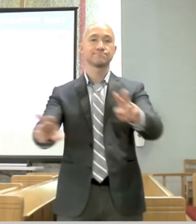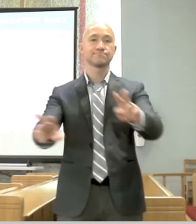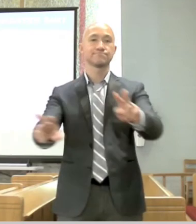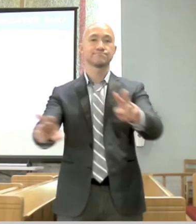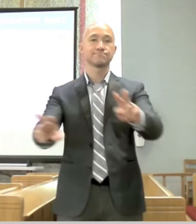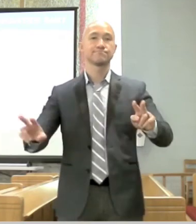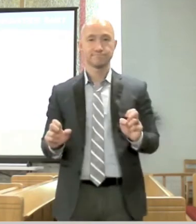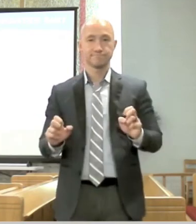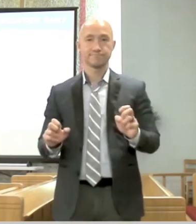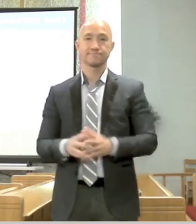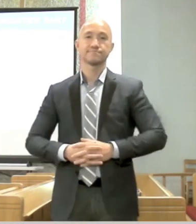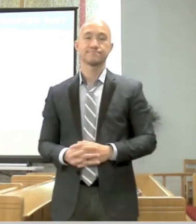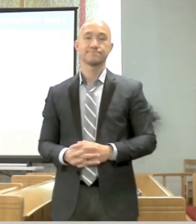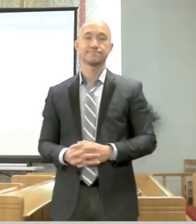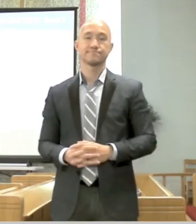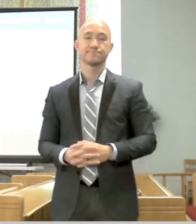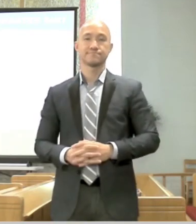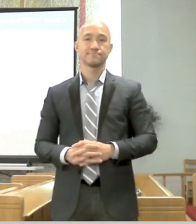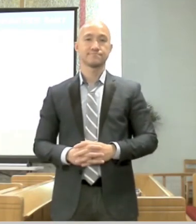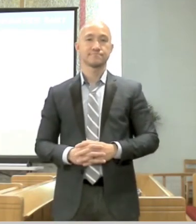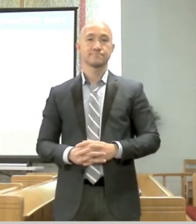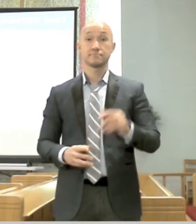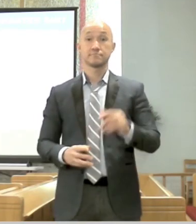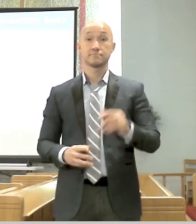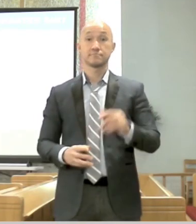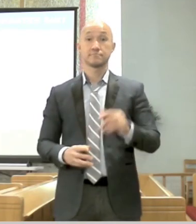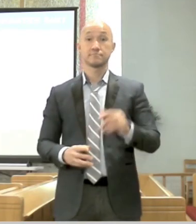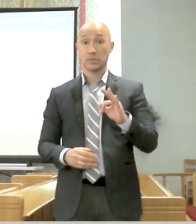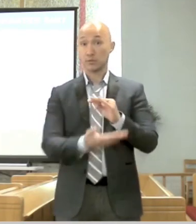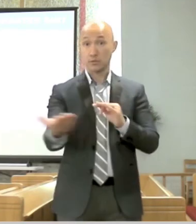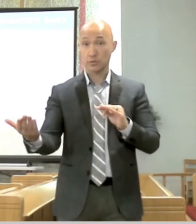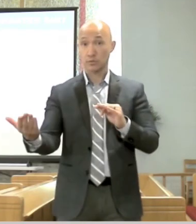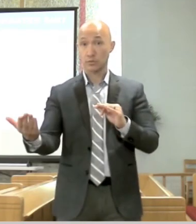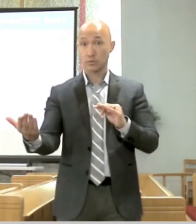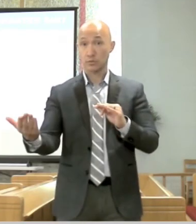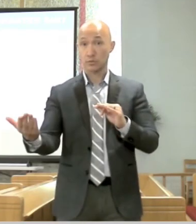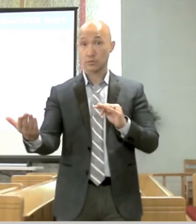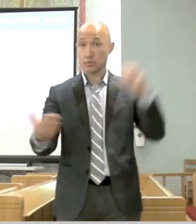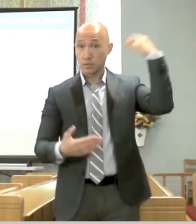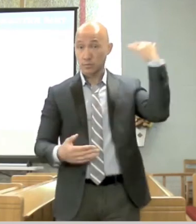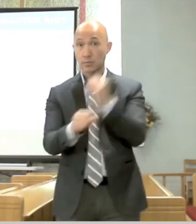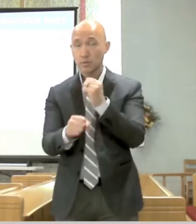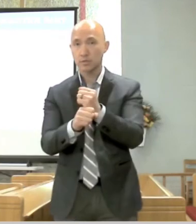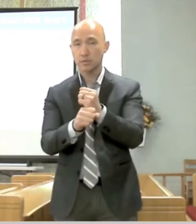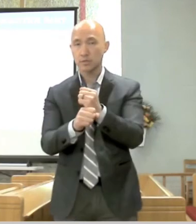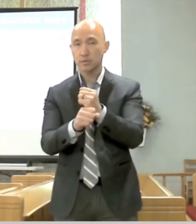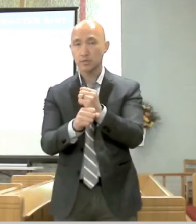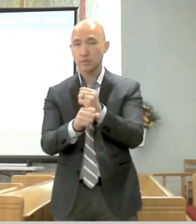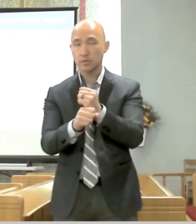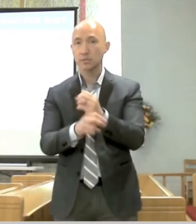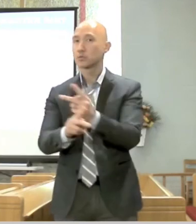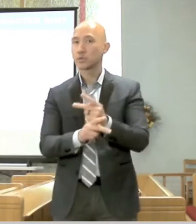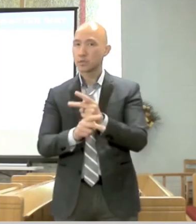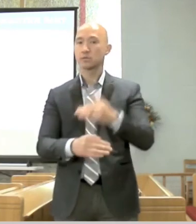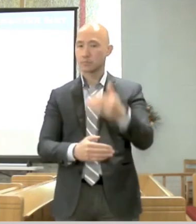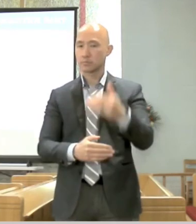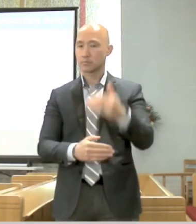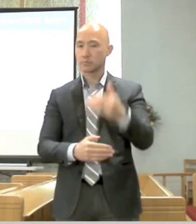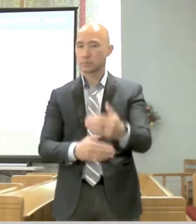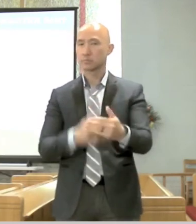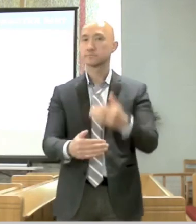selfish choices. If you're a boss, be kind. Be kind to the people who work for